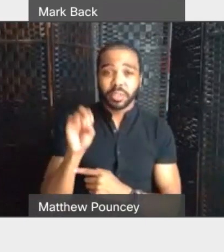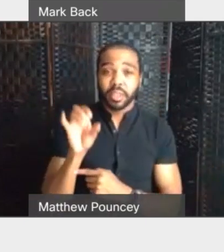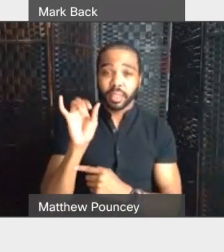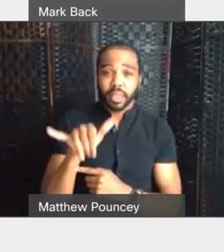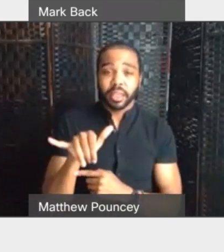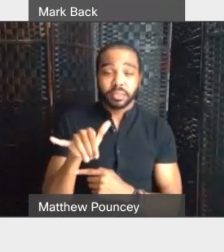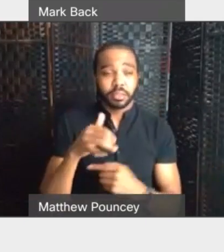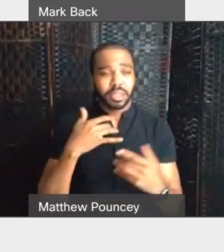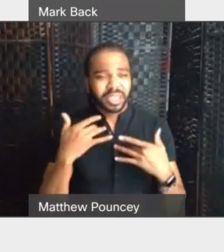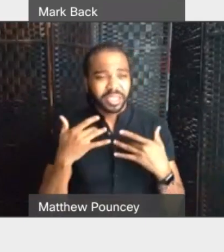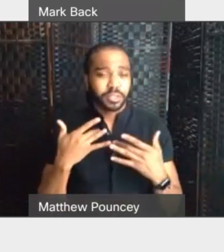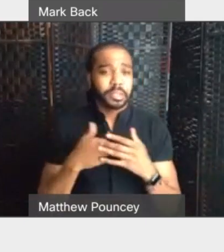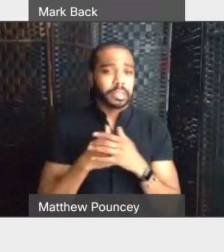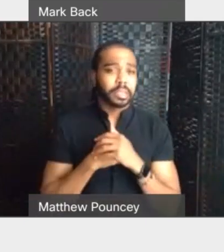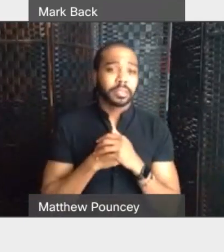concern.